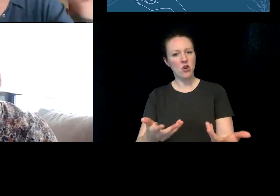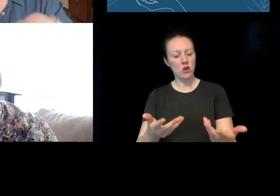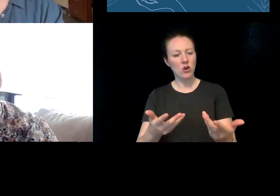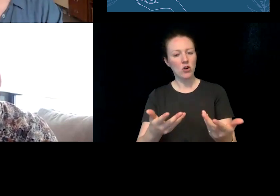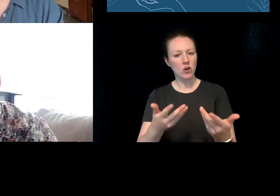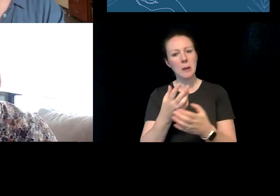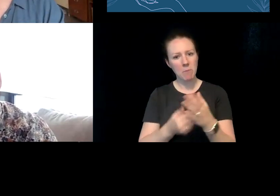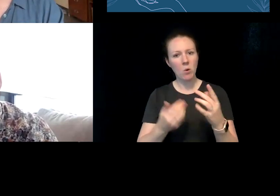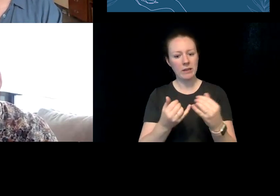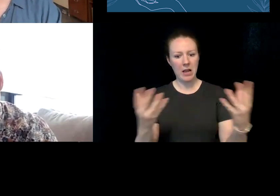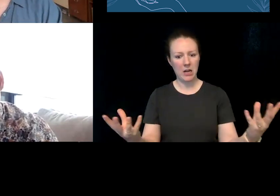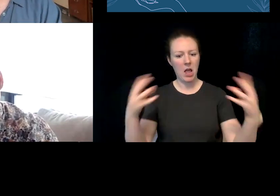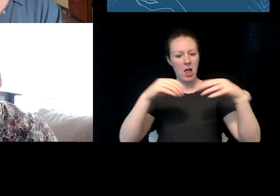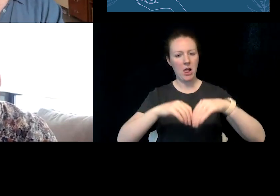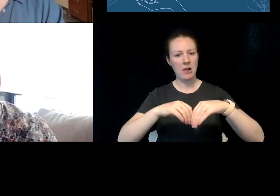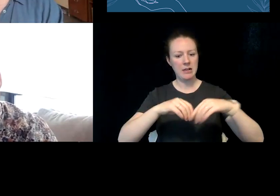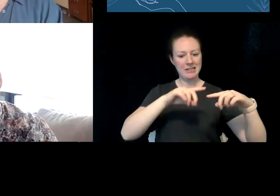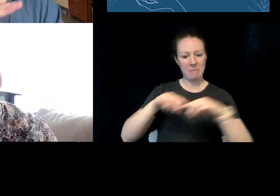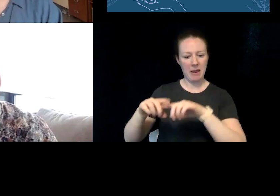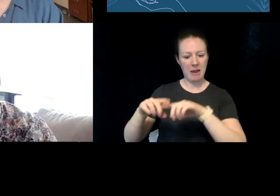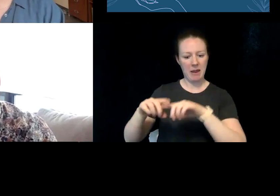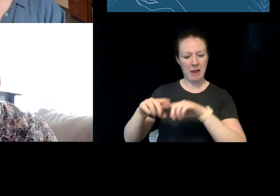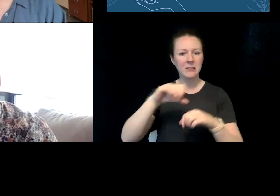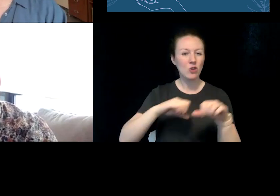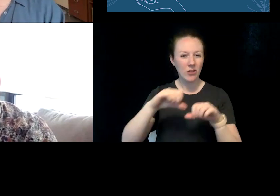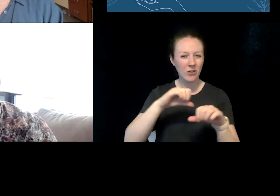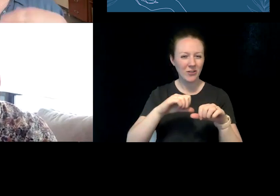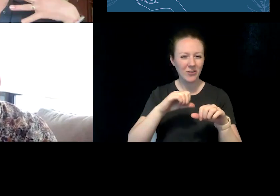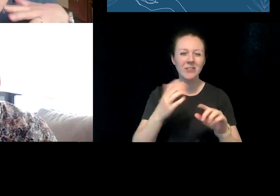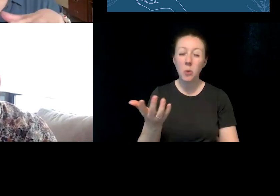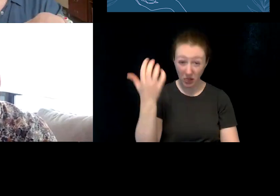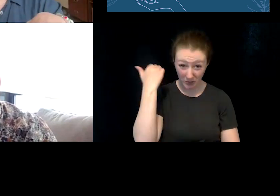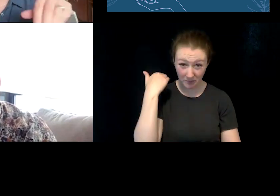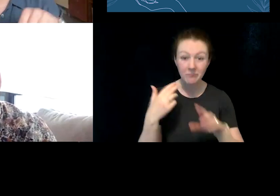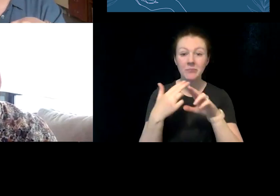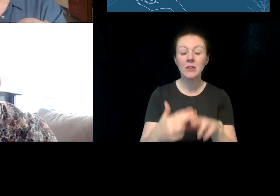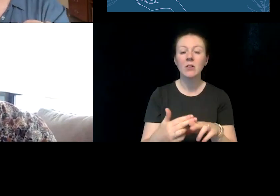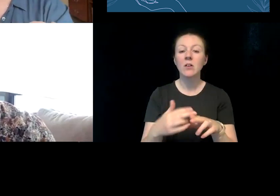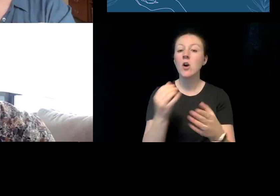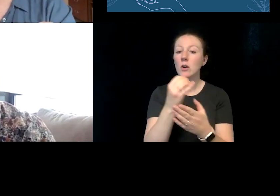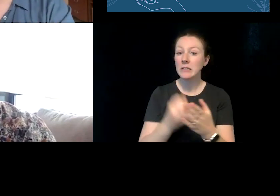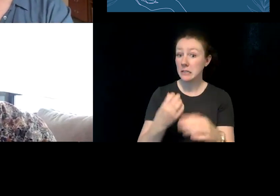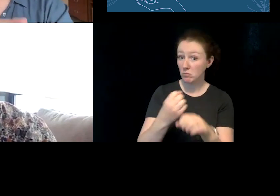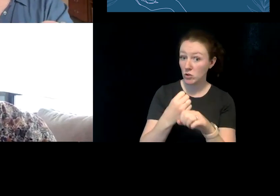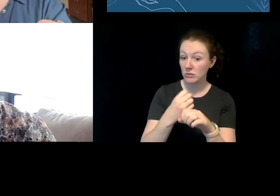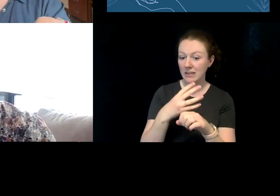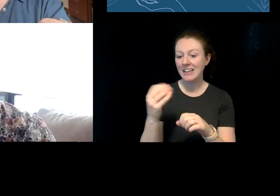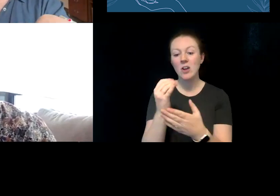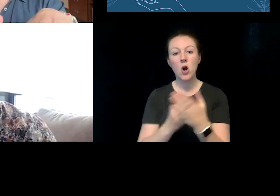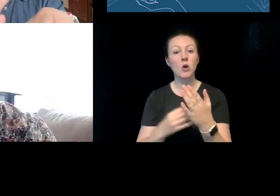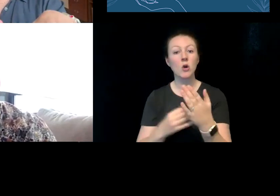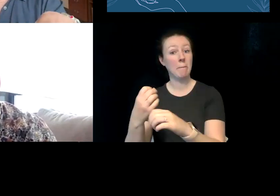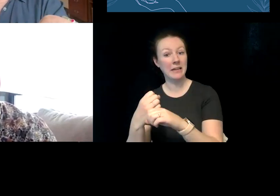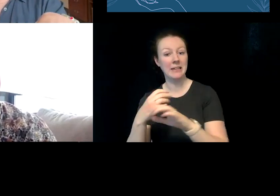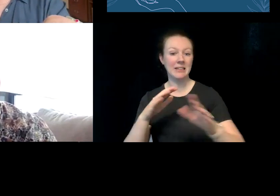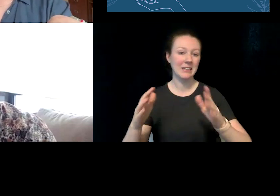of interdependent. I think back in the day, we used to call it artistic producing and art making, that they sort of grew up, but really it's about